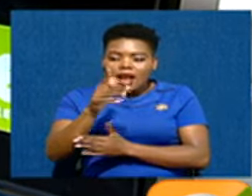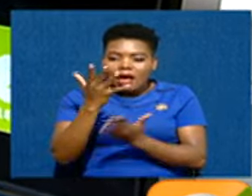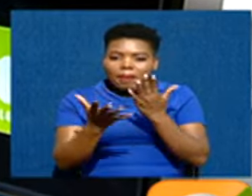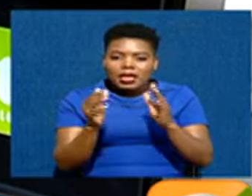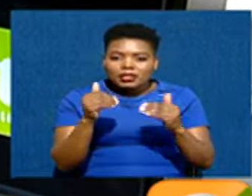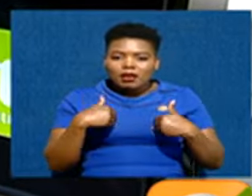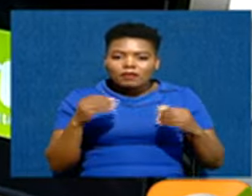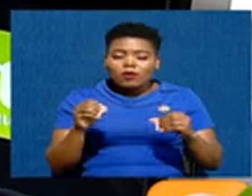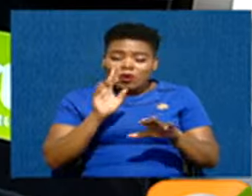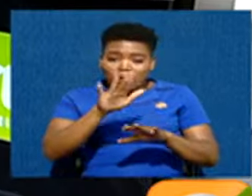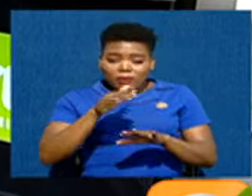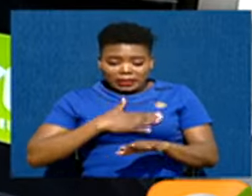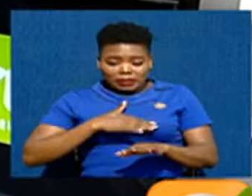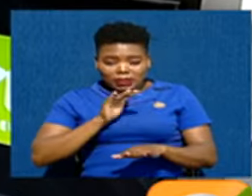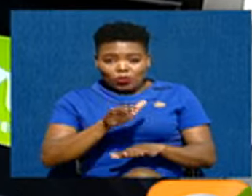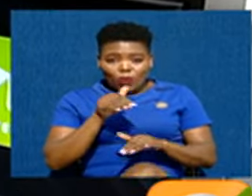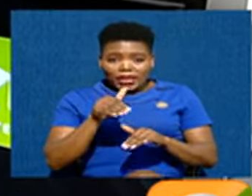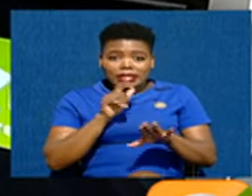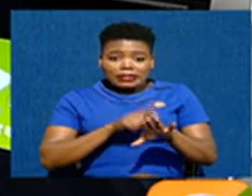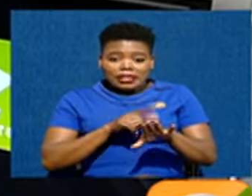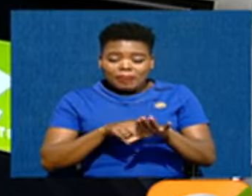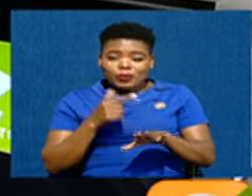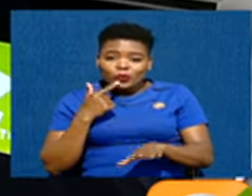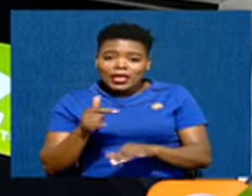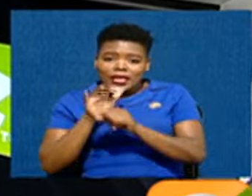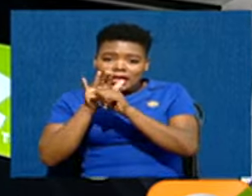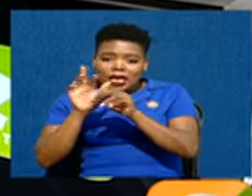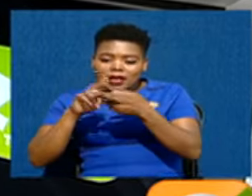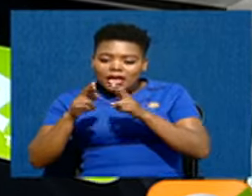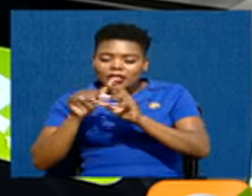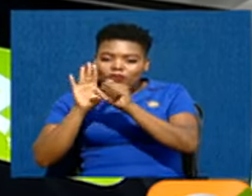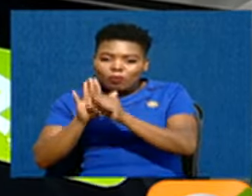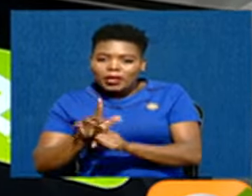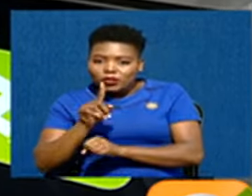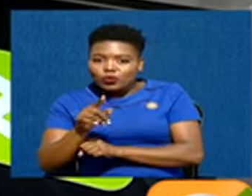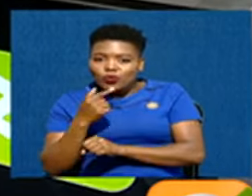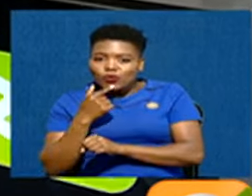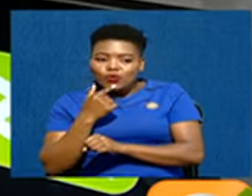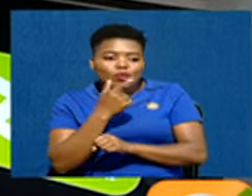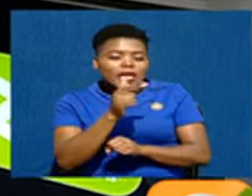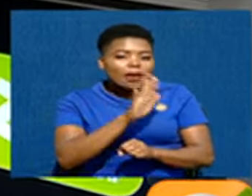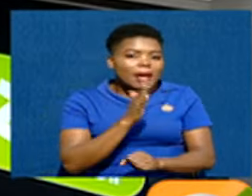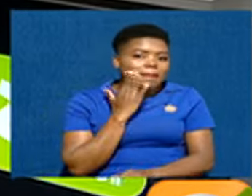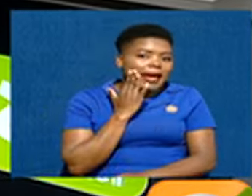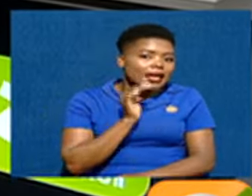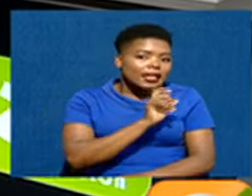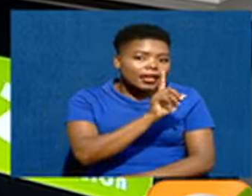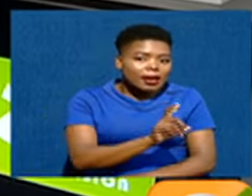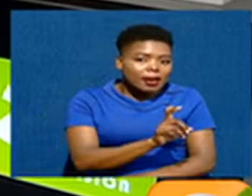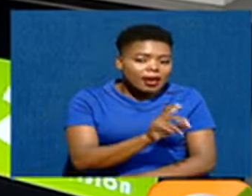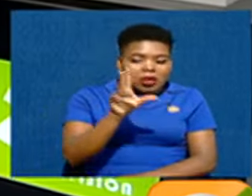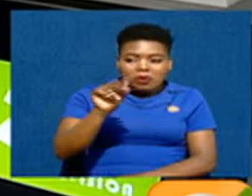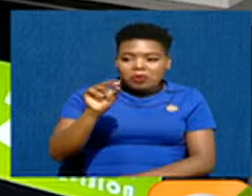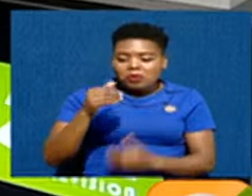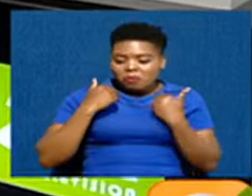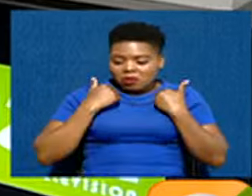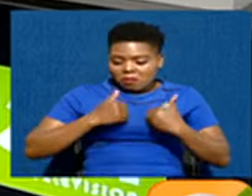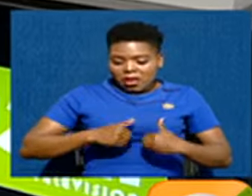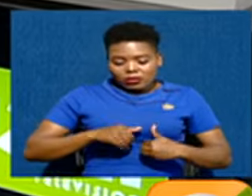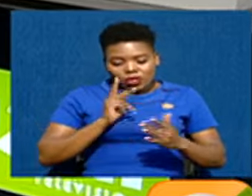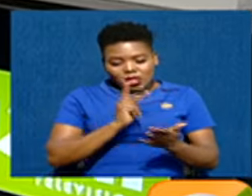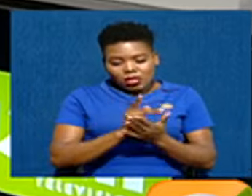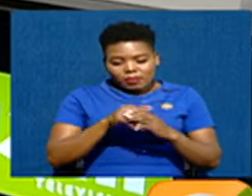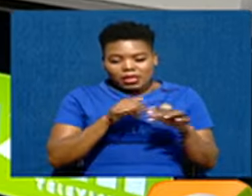tell your parents about it? Did you tell your teachers? I just kept it to myself, and I was trying to defend myself. Mm-hmm. Yeah. Let's talk about the